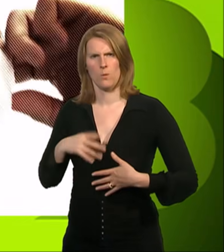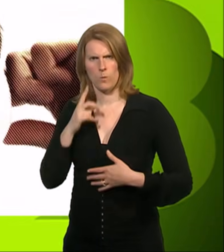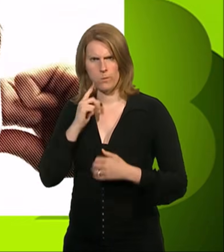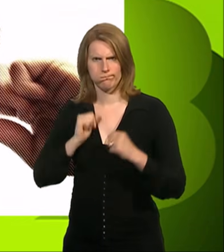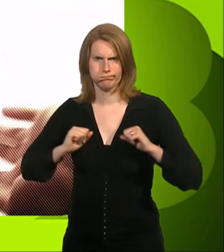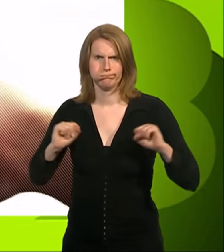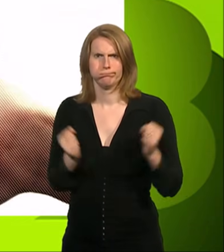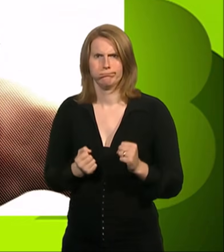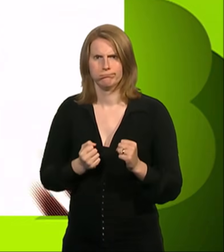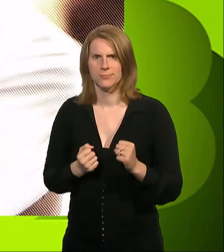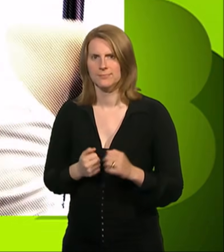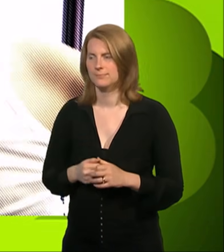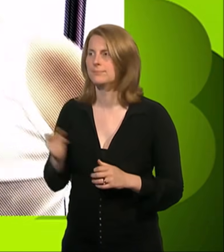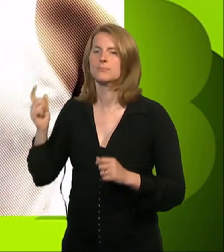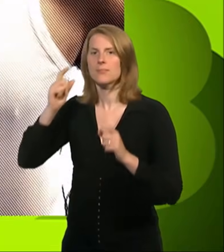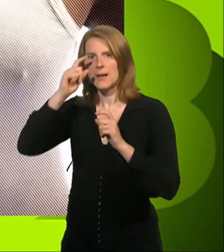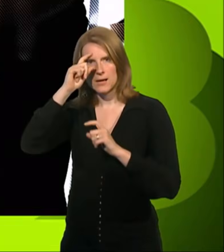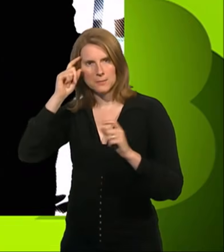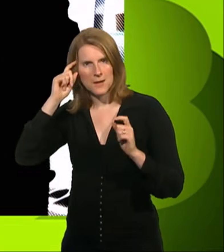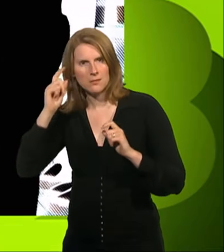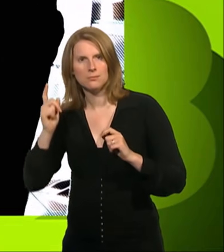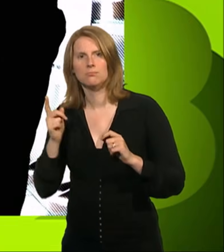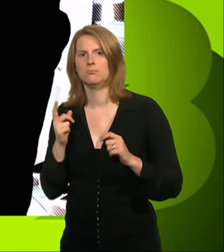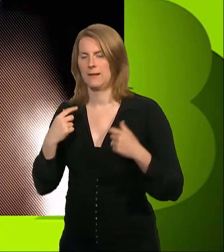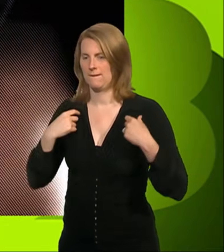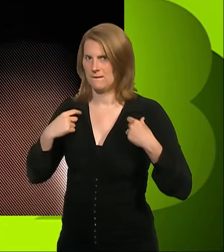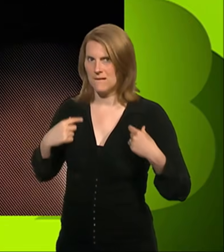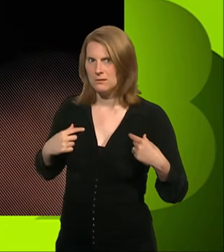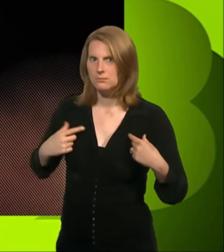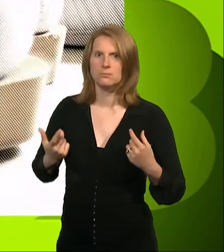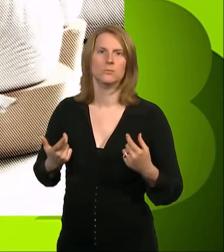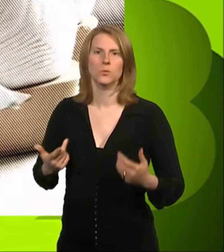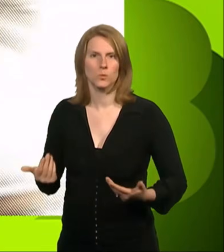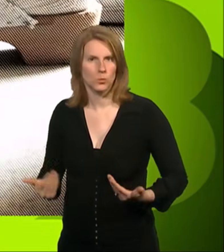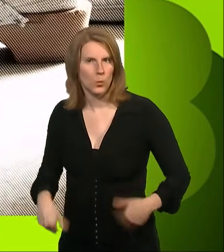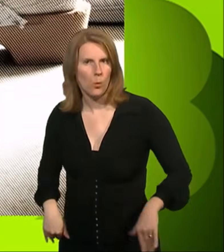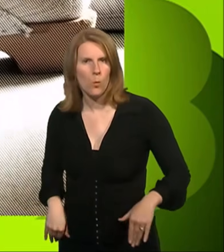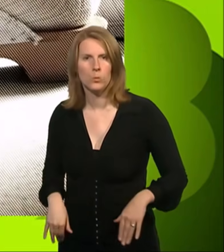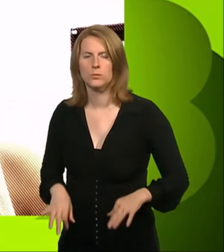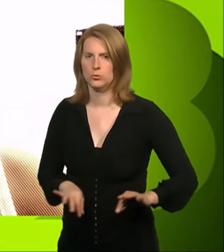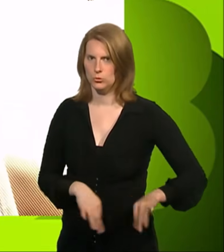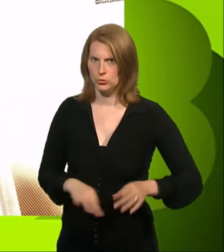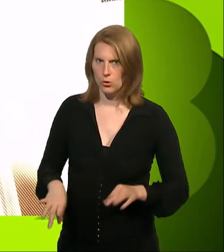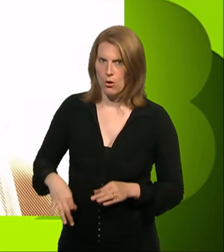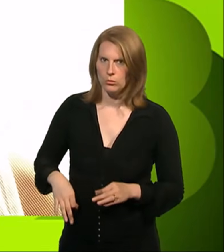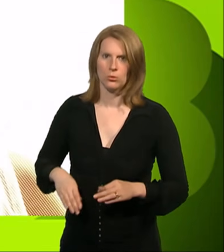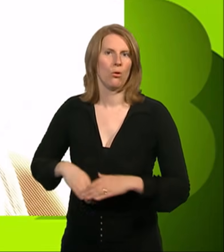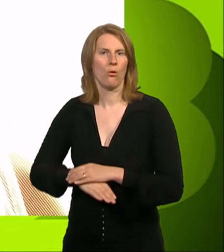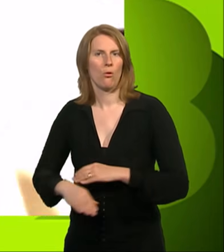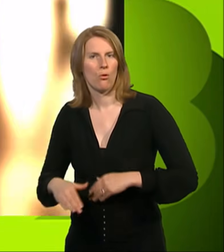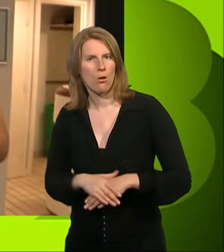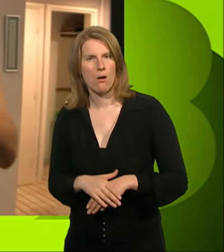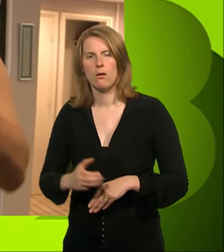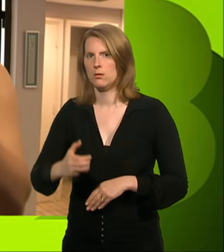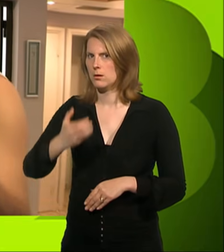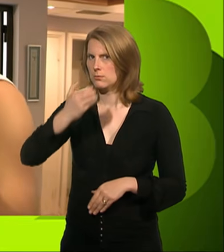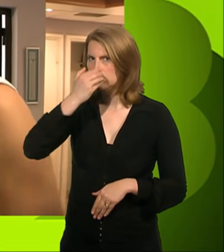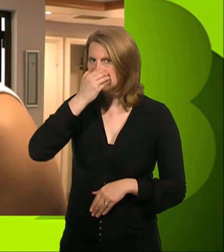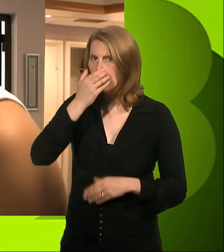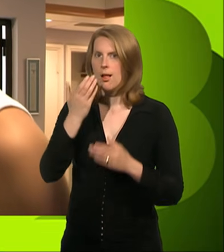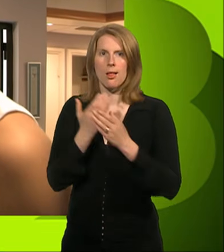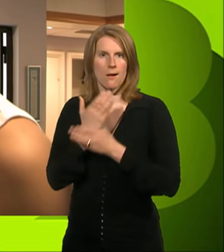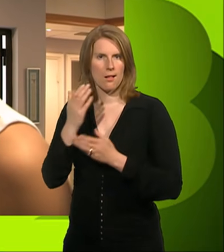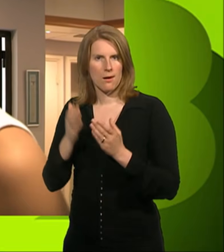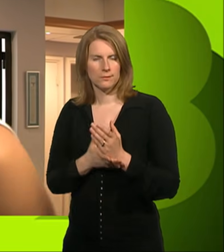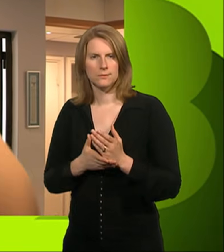stylish. Headband, vest, shorts, 2 pairs of socks, clogs, face mask, gloves. I